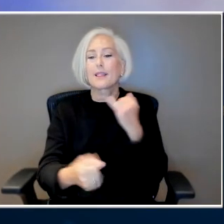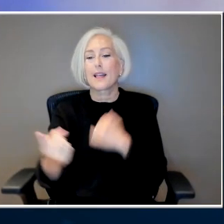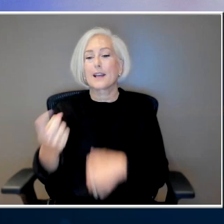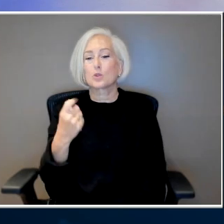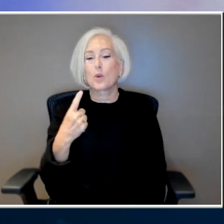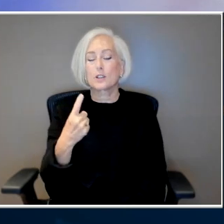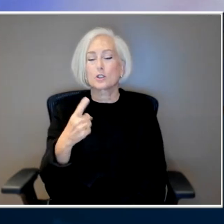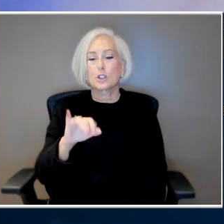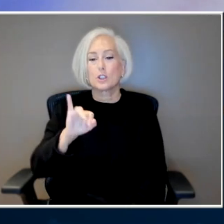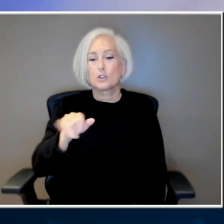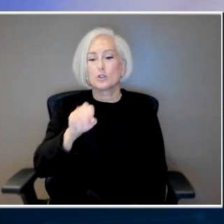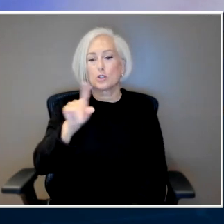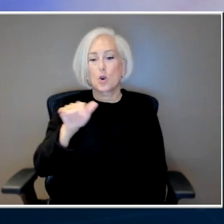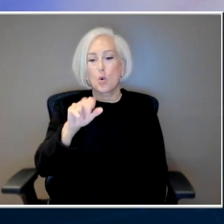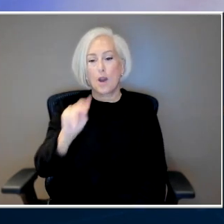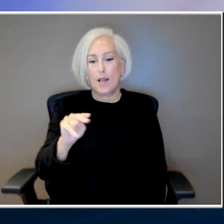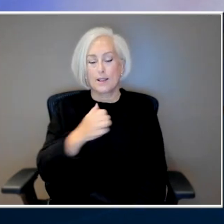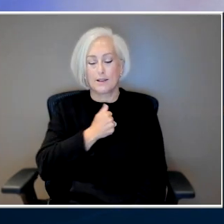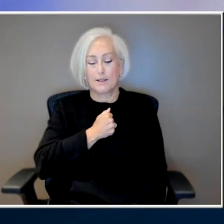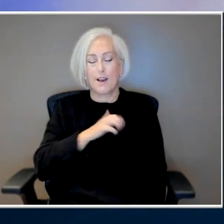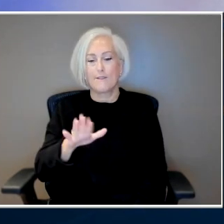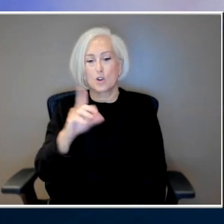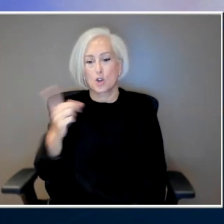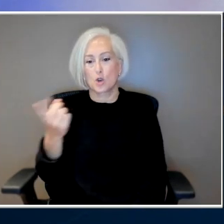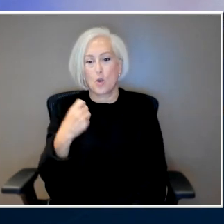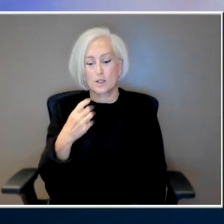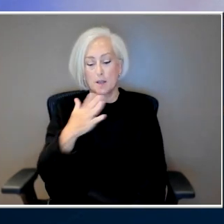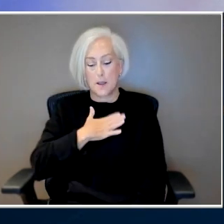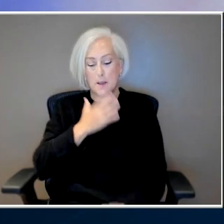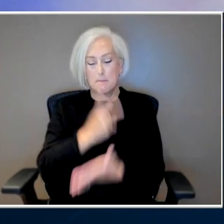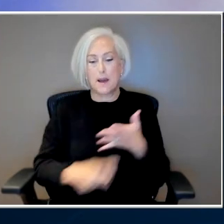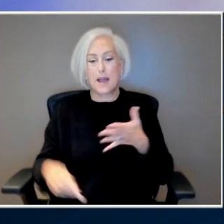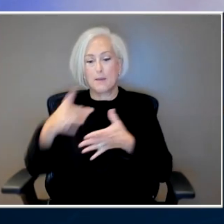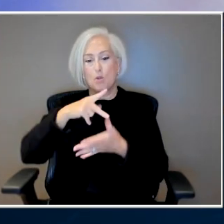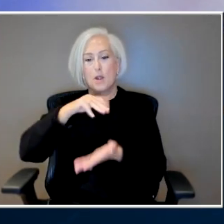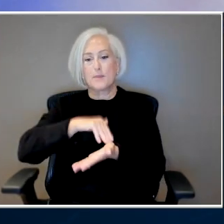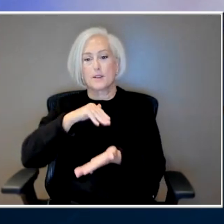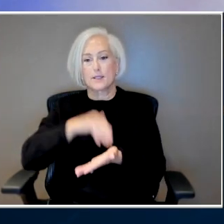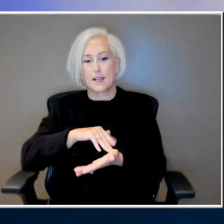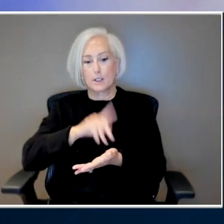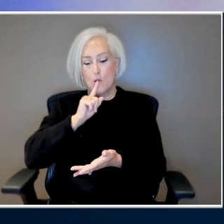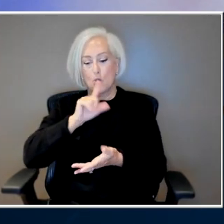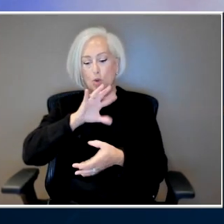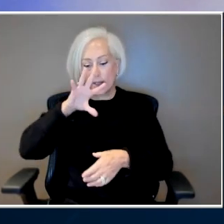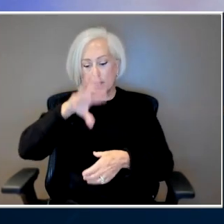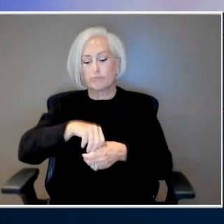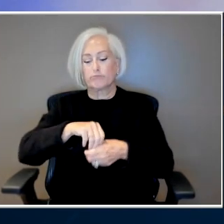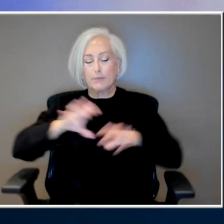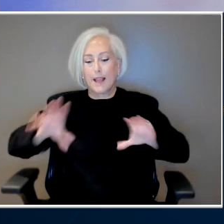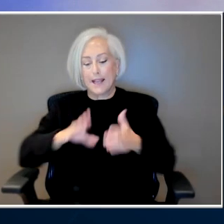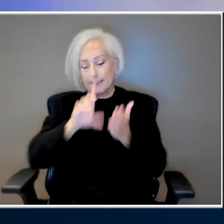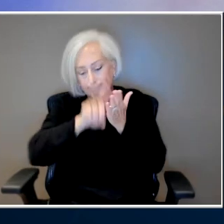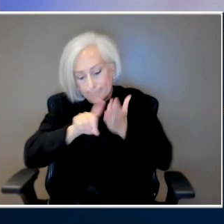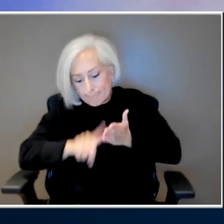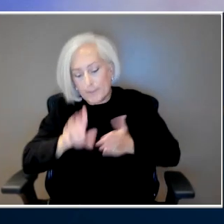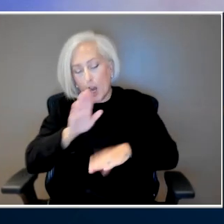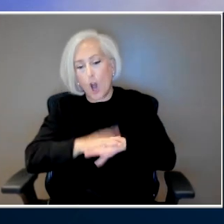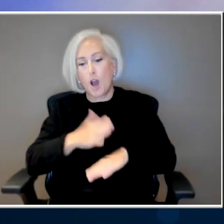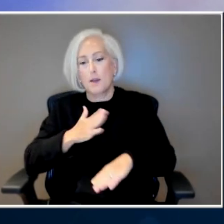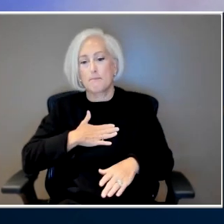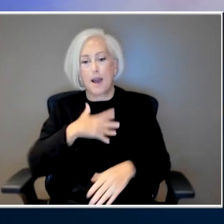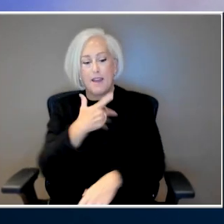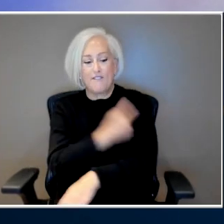Joellen, and I really love this question. She says, my primary care doctor is very active in asking and checking on my vaccination status. She says,